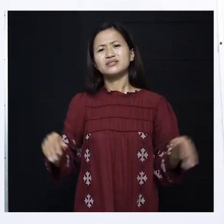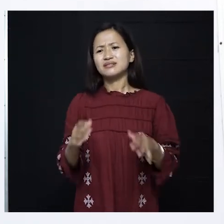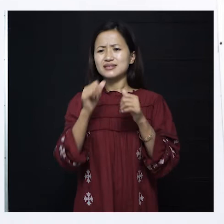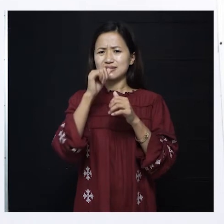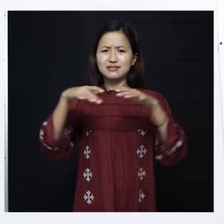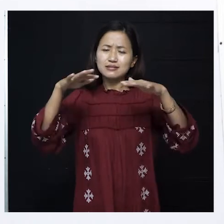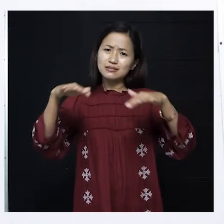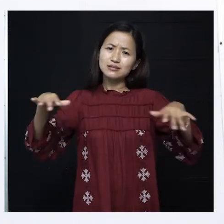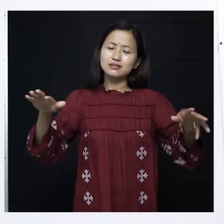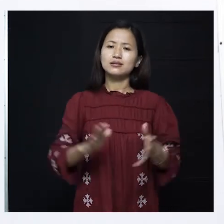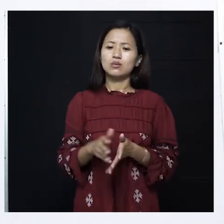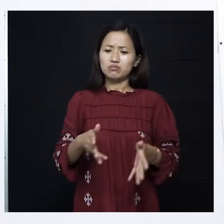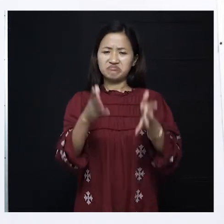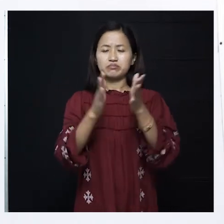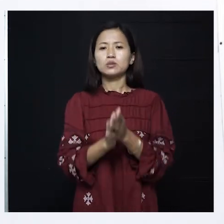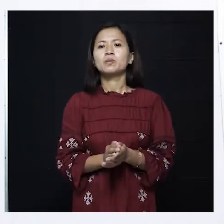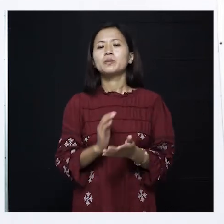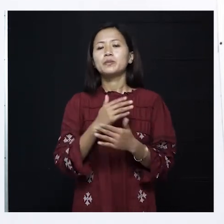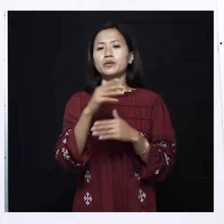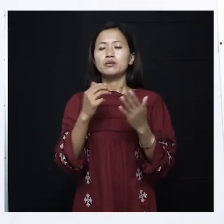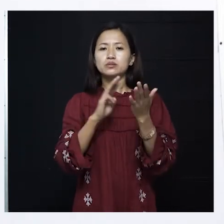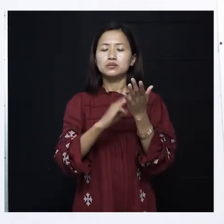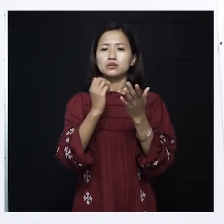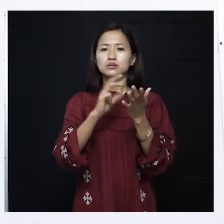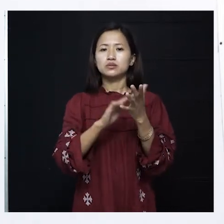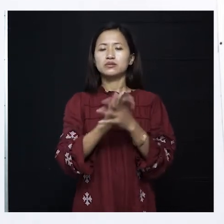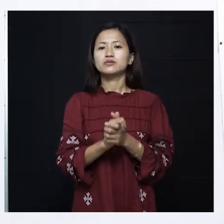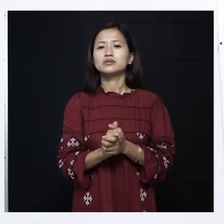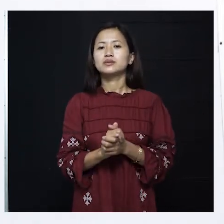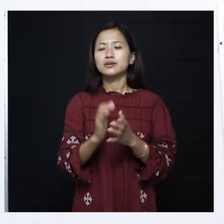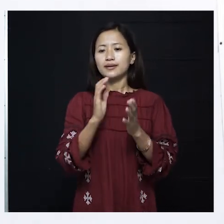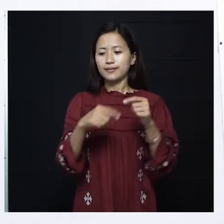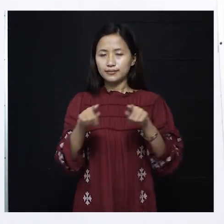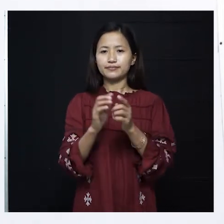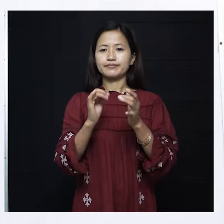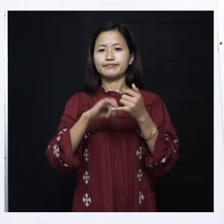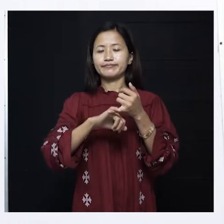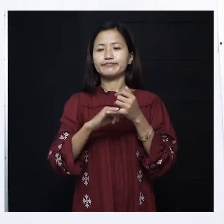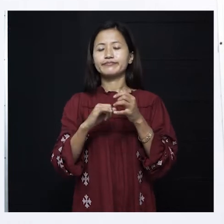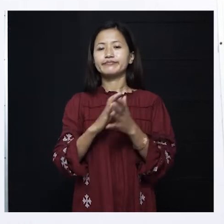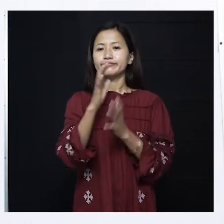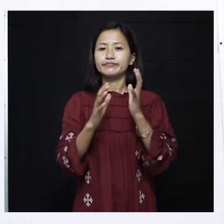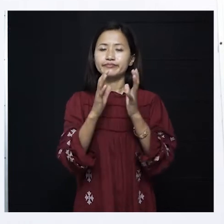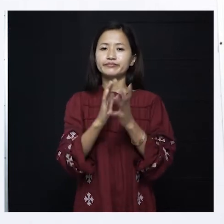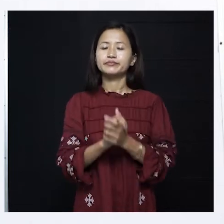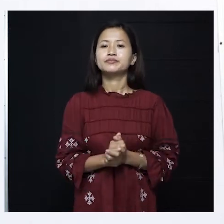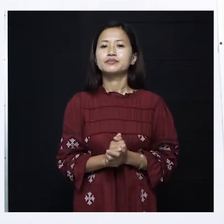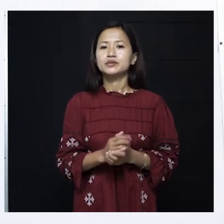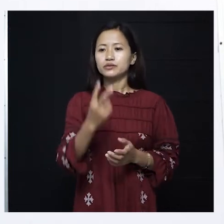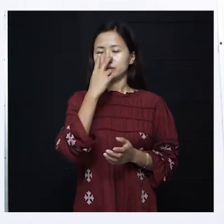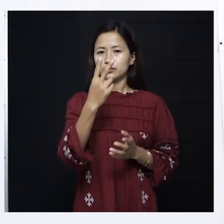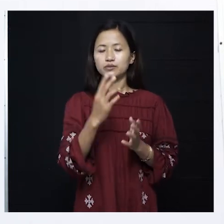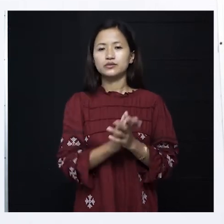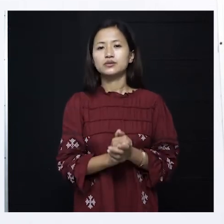Okay, so that is to call as the conventional sign and symbol. Okay, so in a map, if you